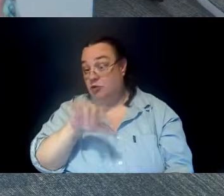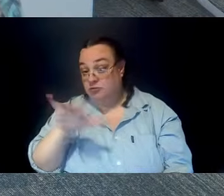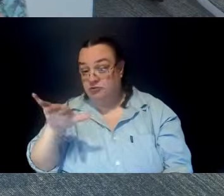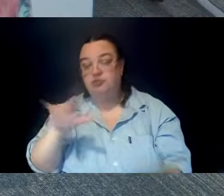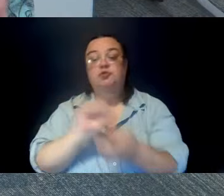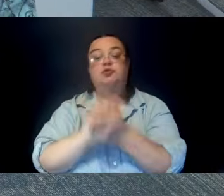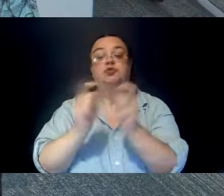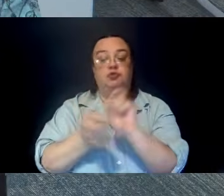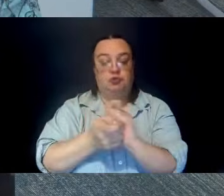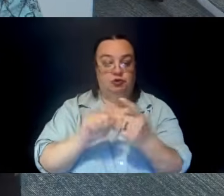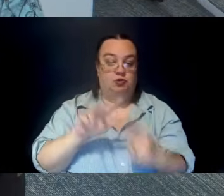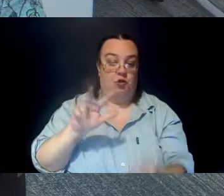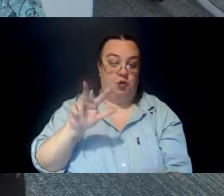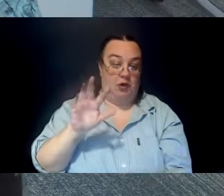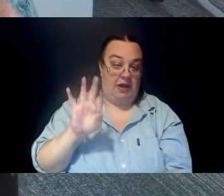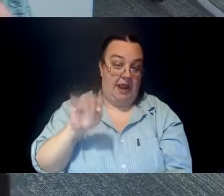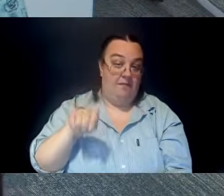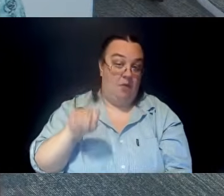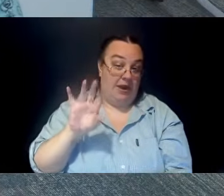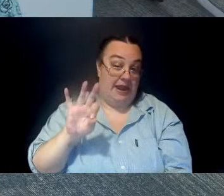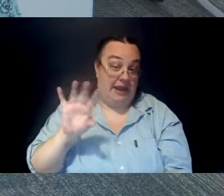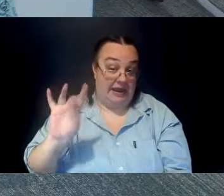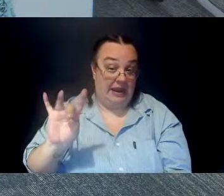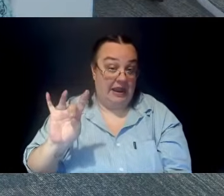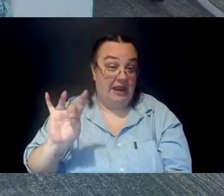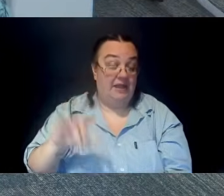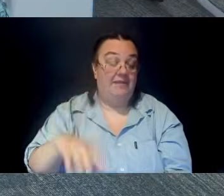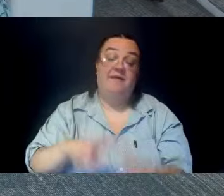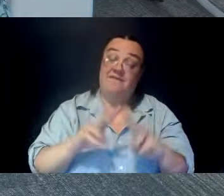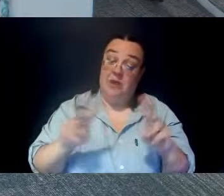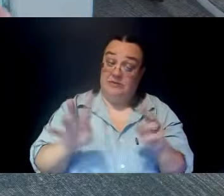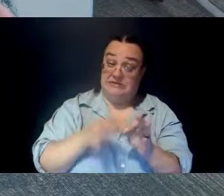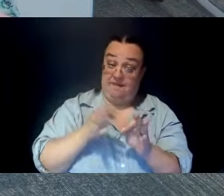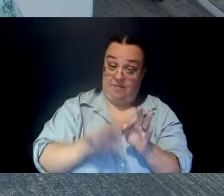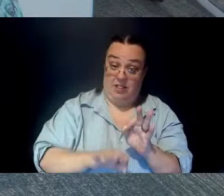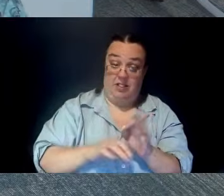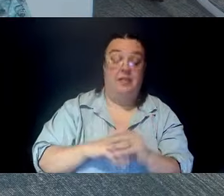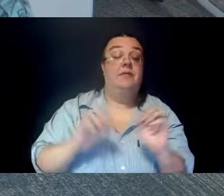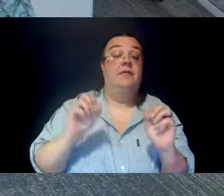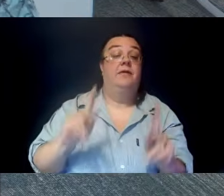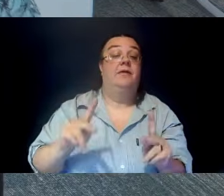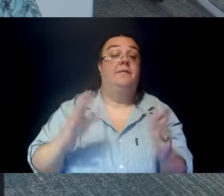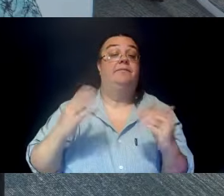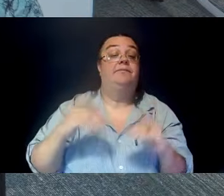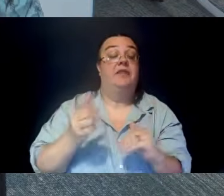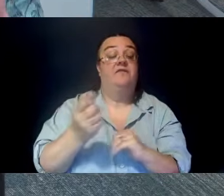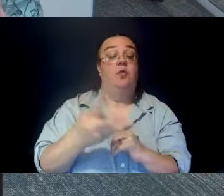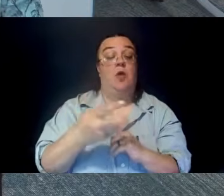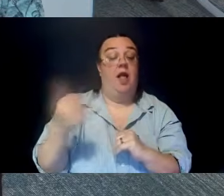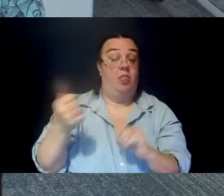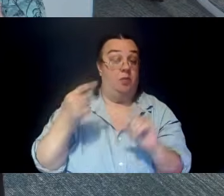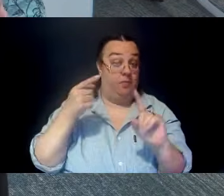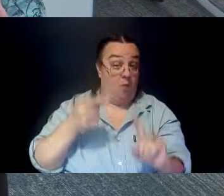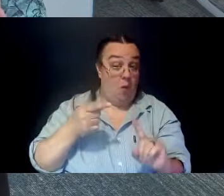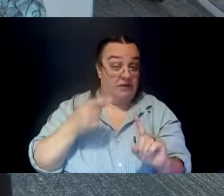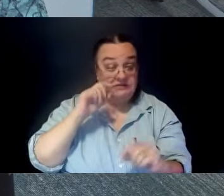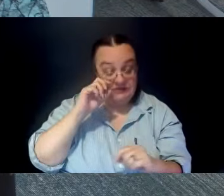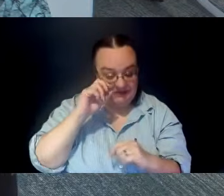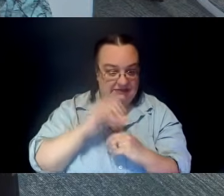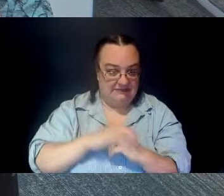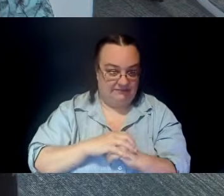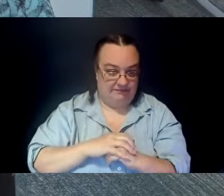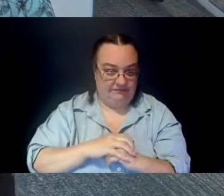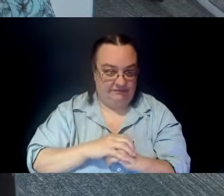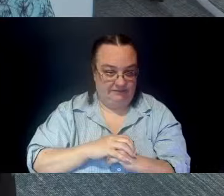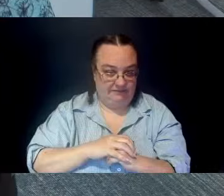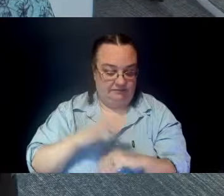it to 39.98. Very simple. Okay. Couple of other points.